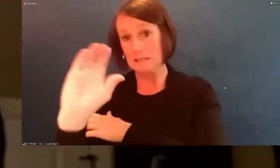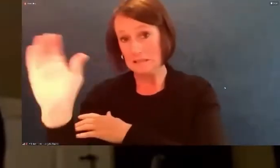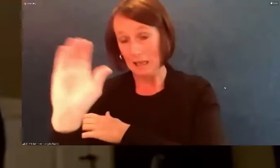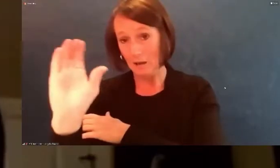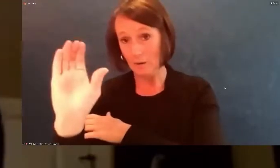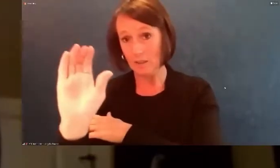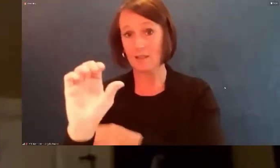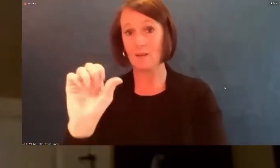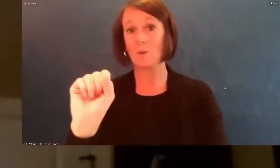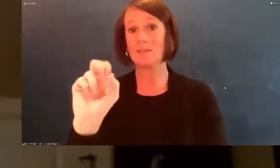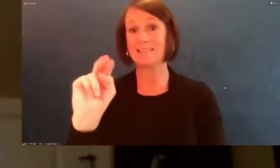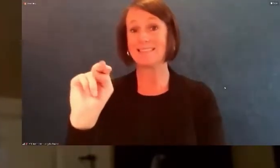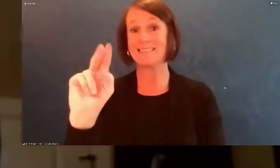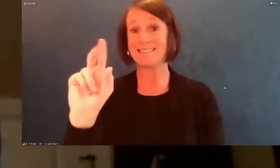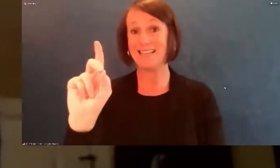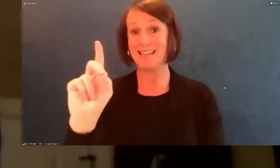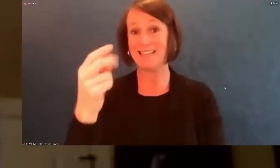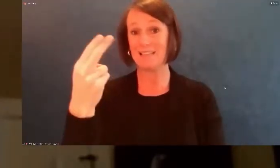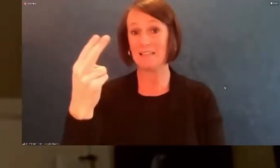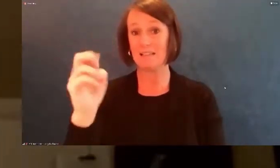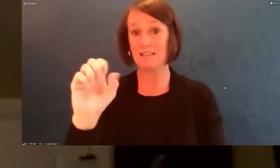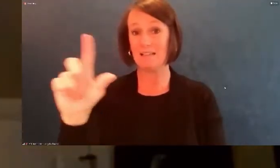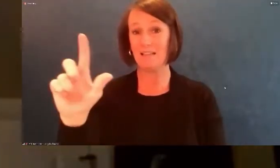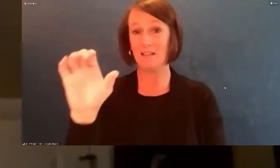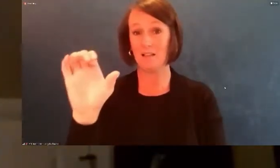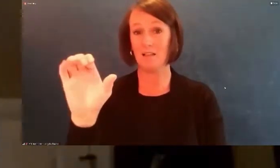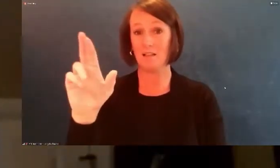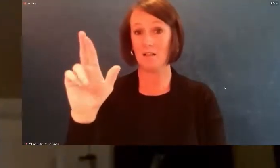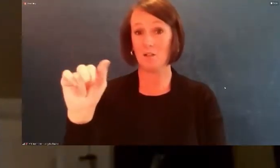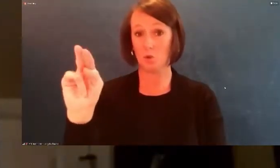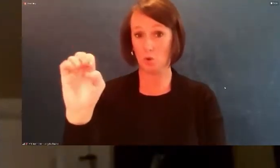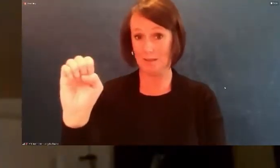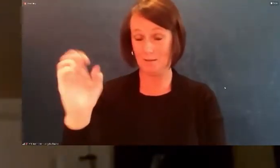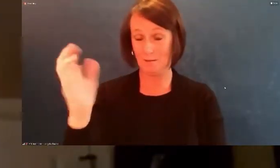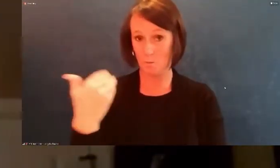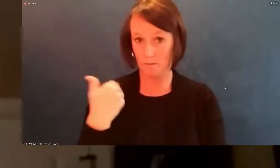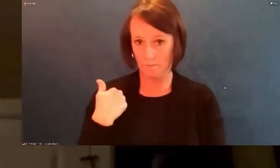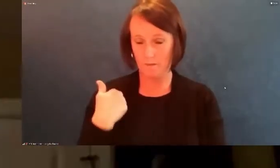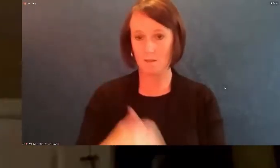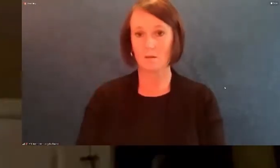cranes, we have those where I'm from. We have sandhill